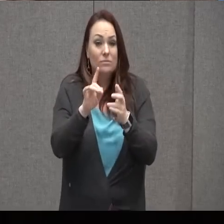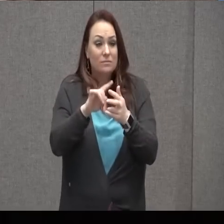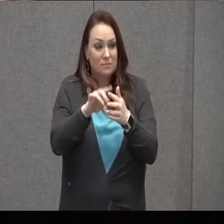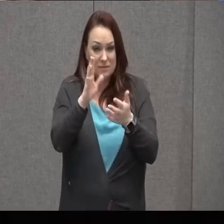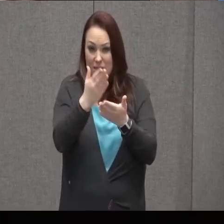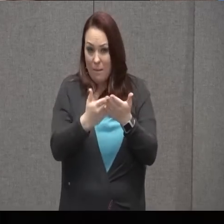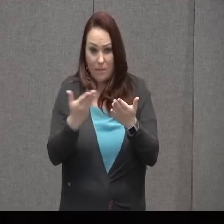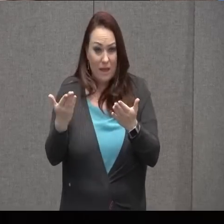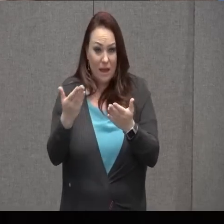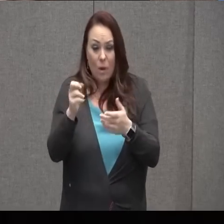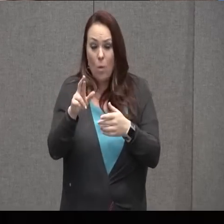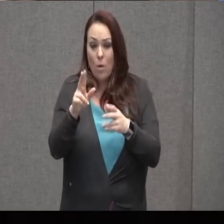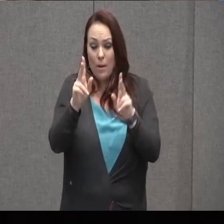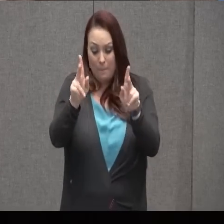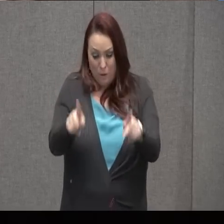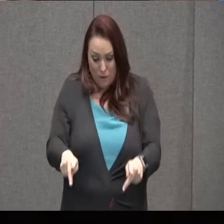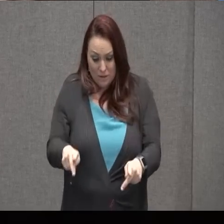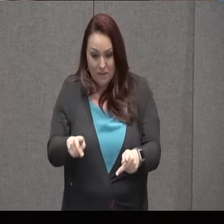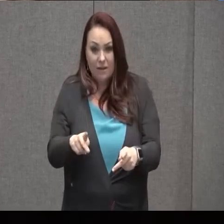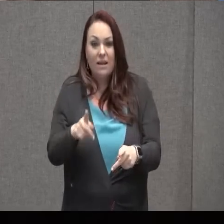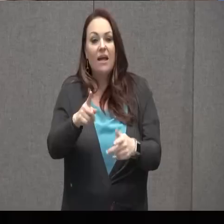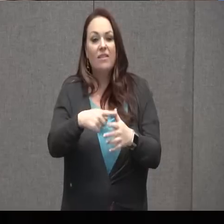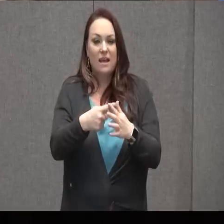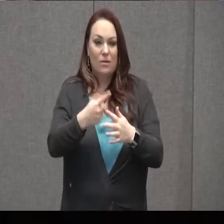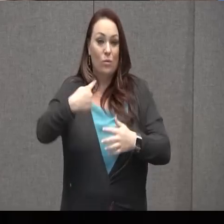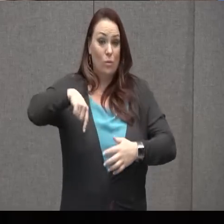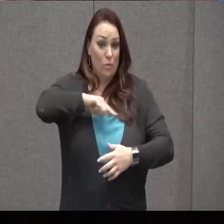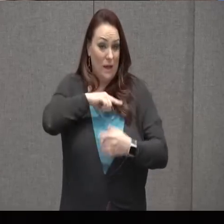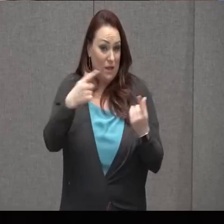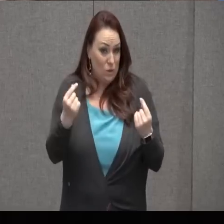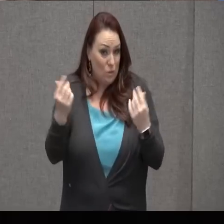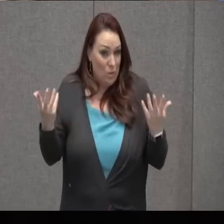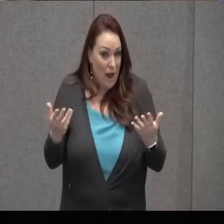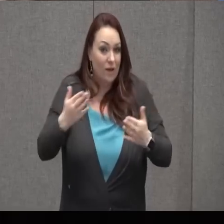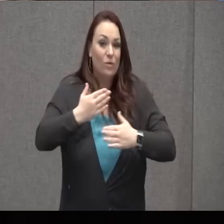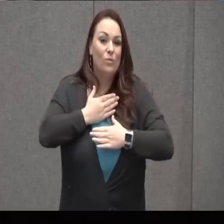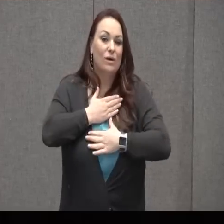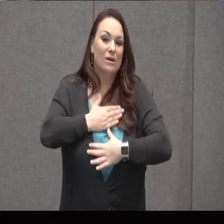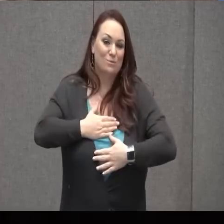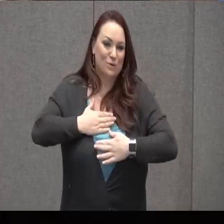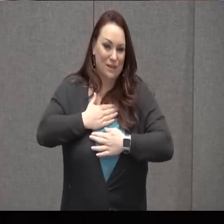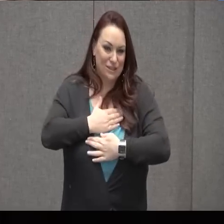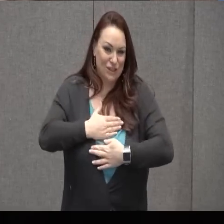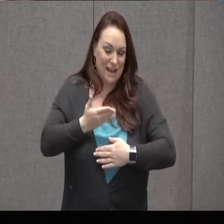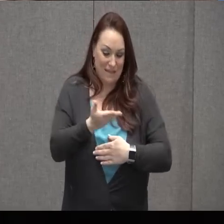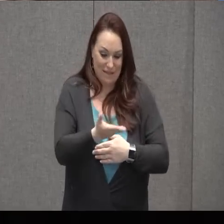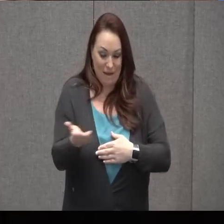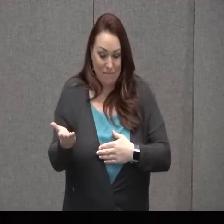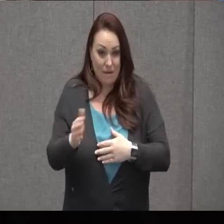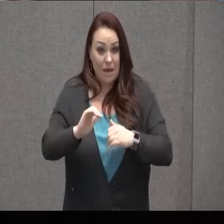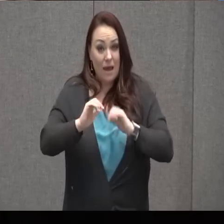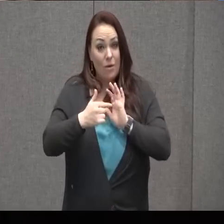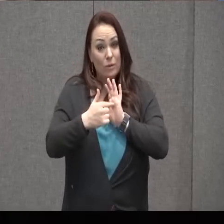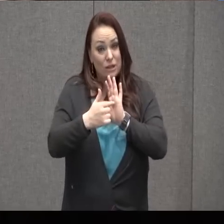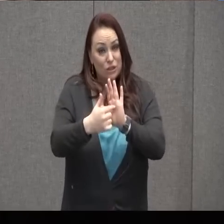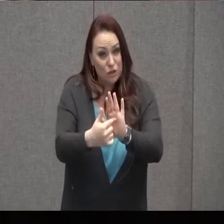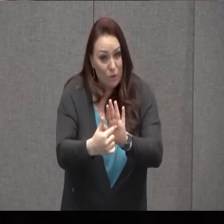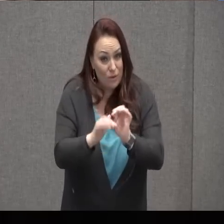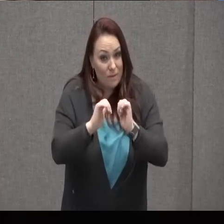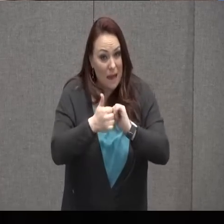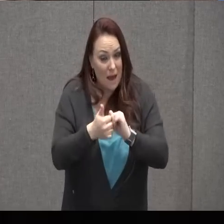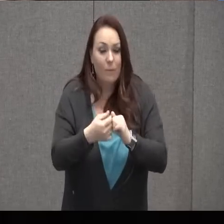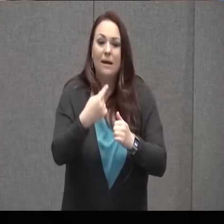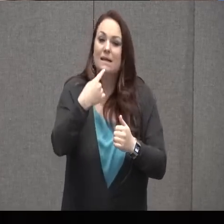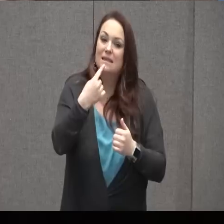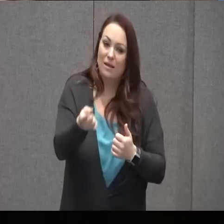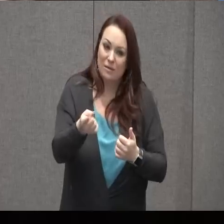is, we appreciate them. And we can show that we appreciate them by telling them that we appreciate them and